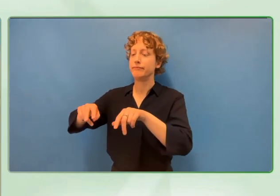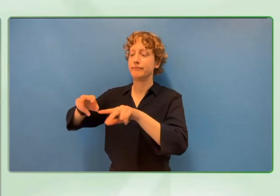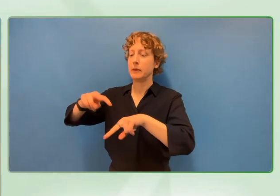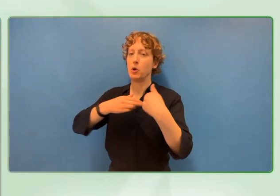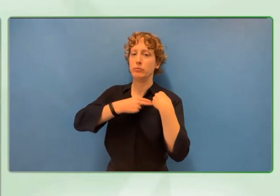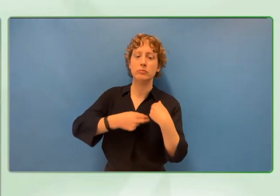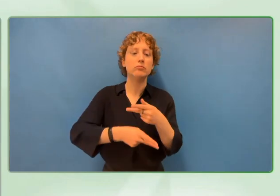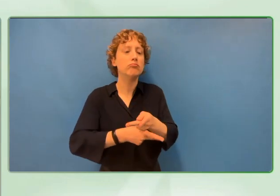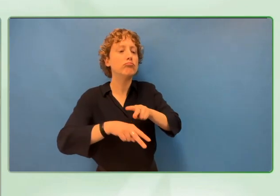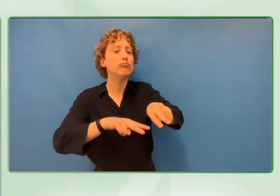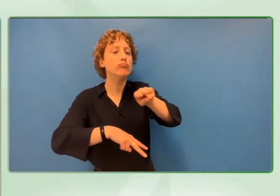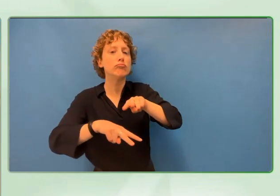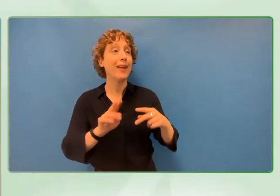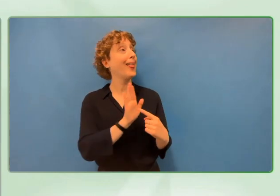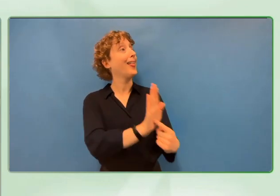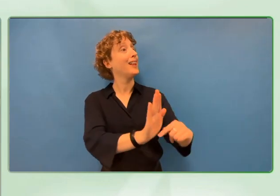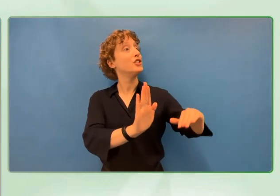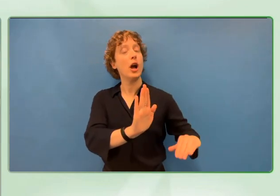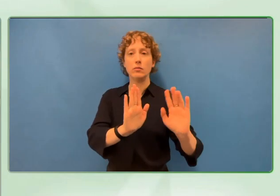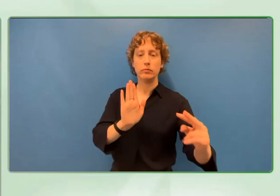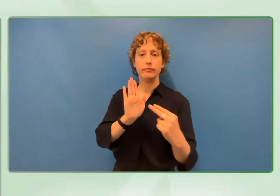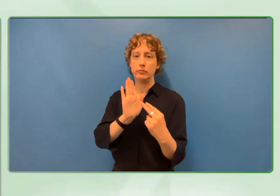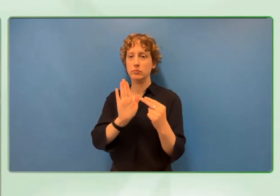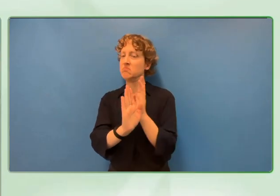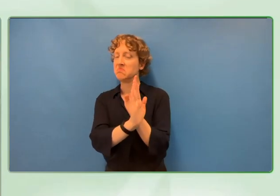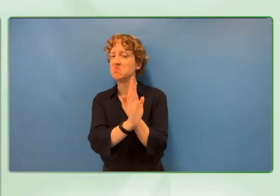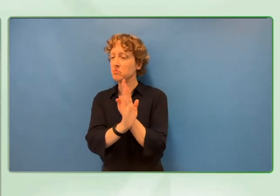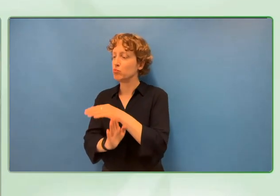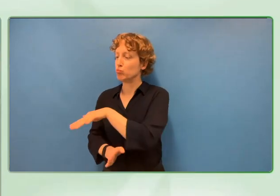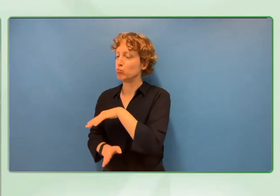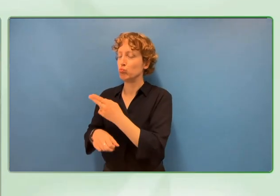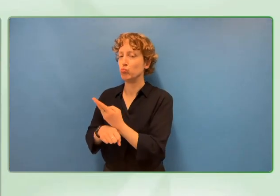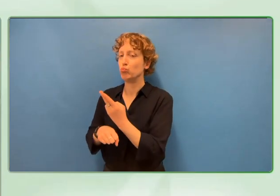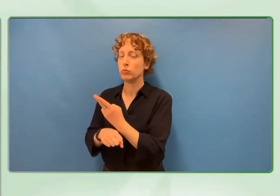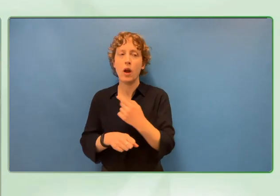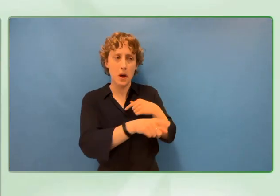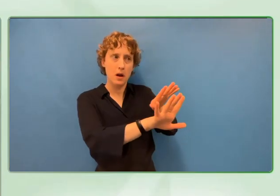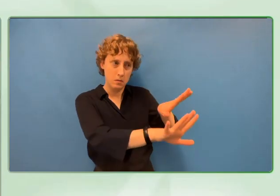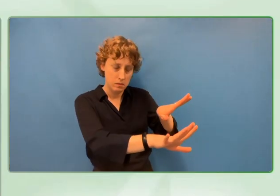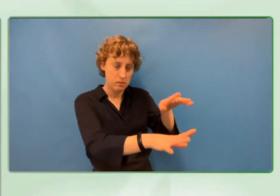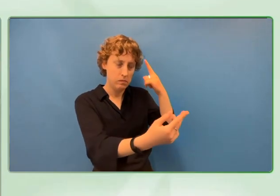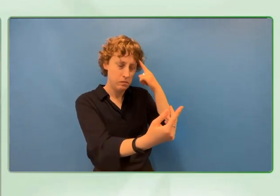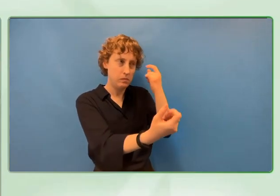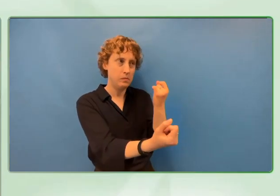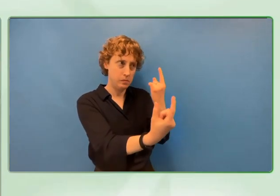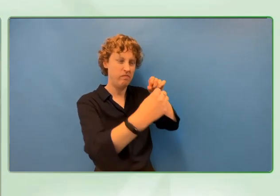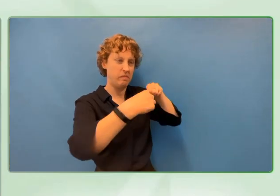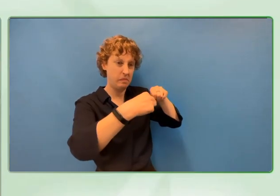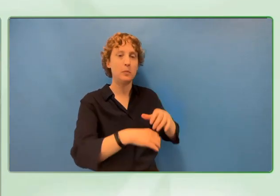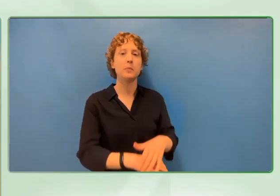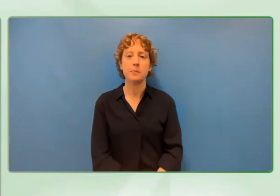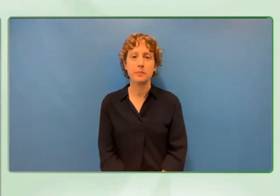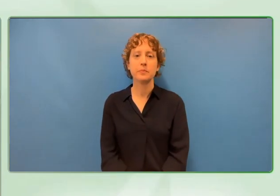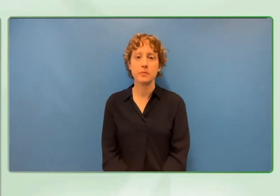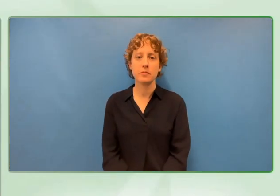to the child. But I totally, I share your worries and concerns in general. I was actually worried about making parents